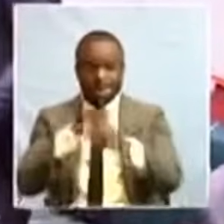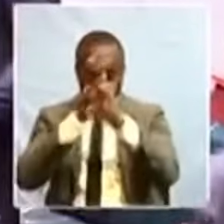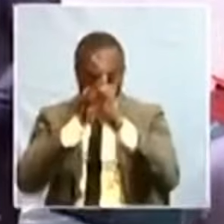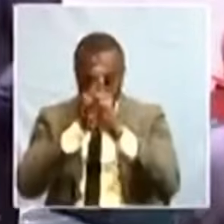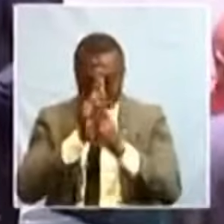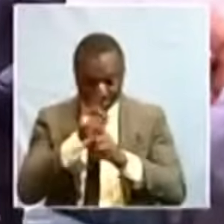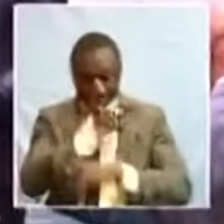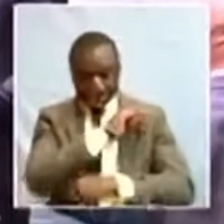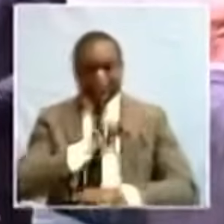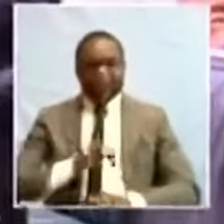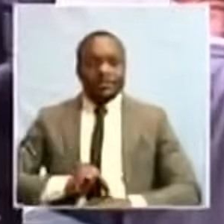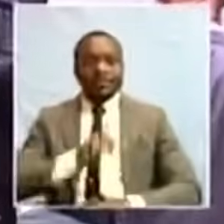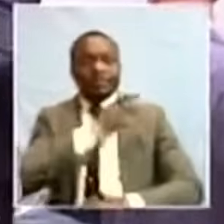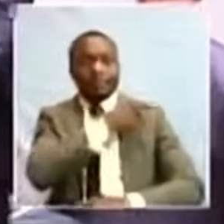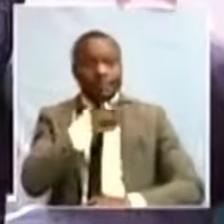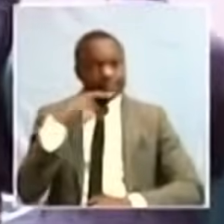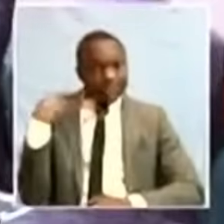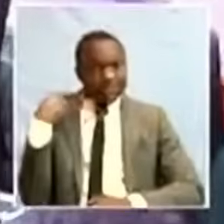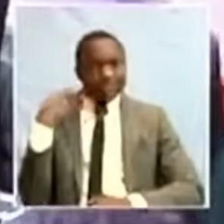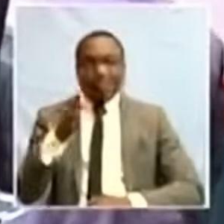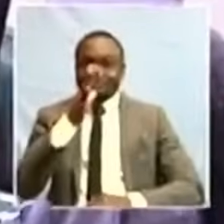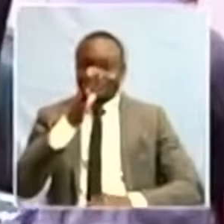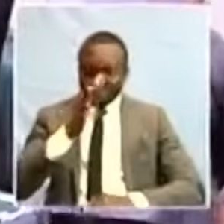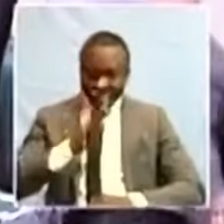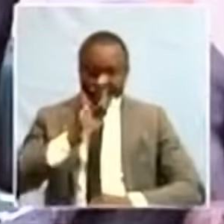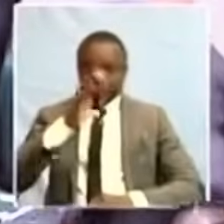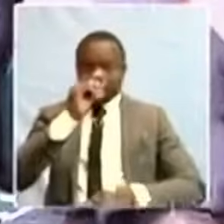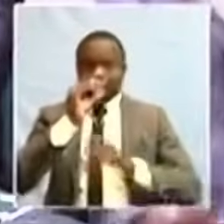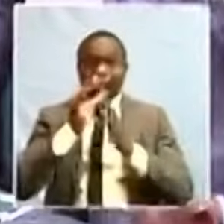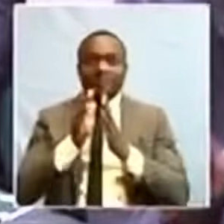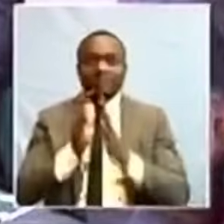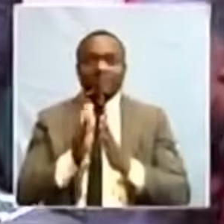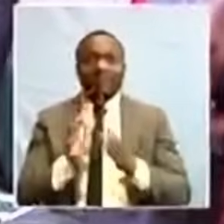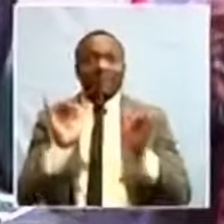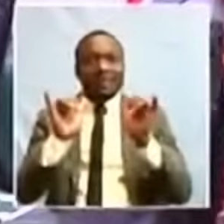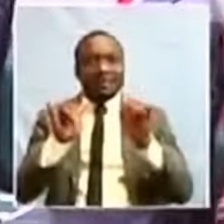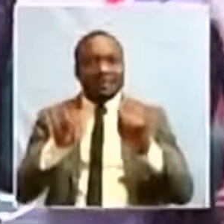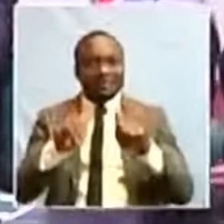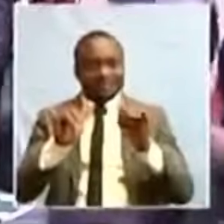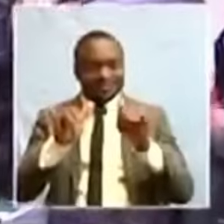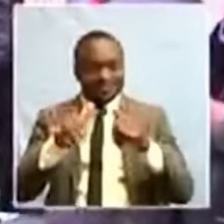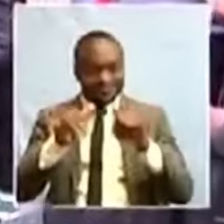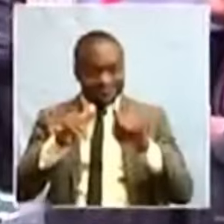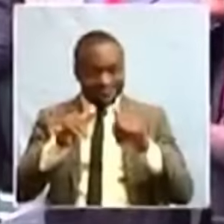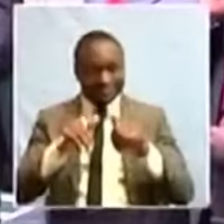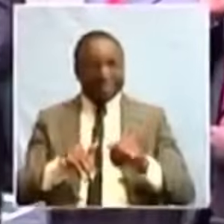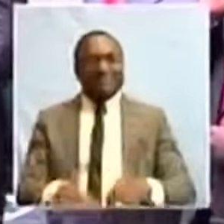Honorable members of Parliament, Madam Speaker.